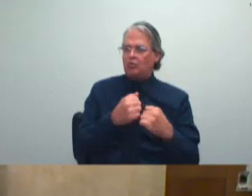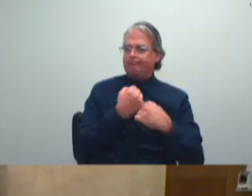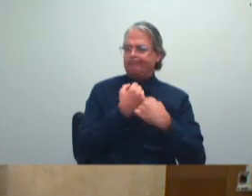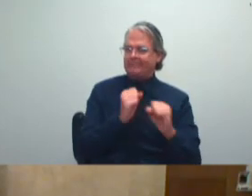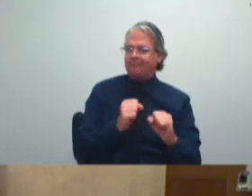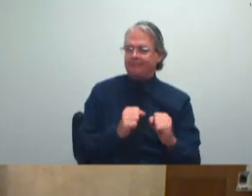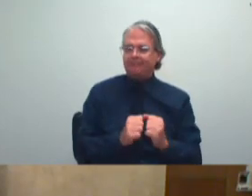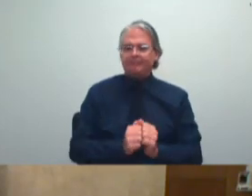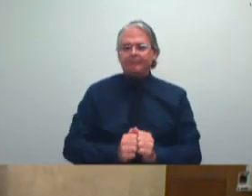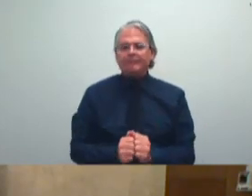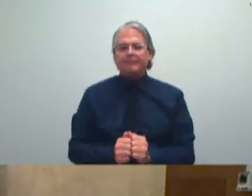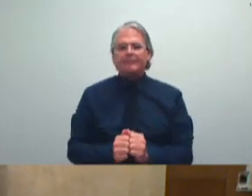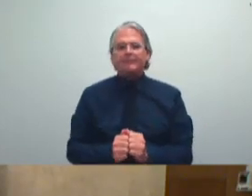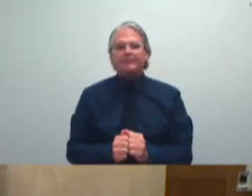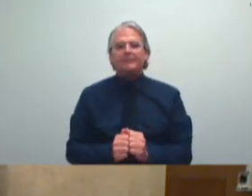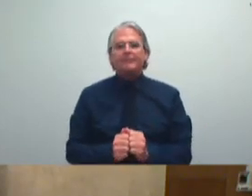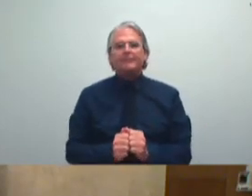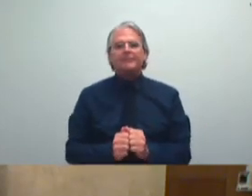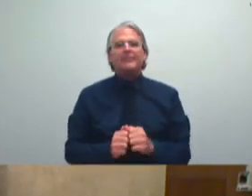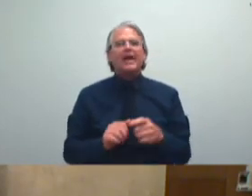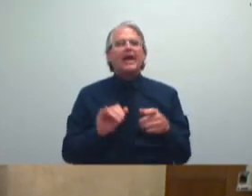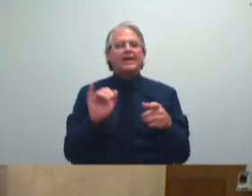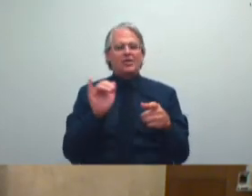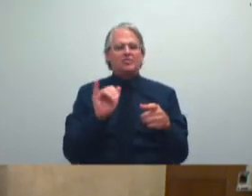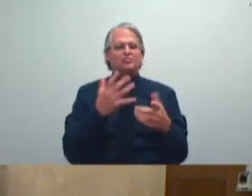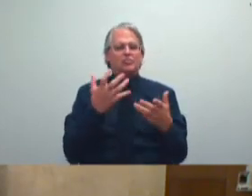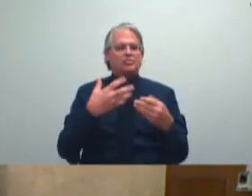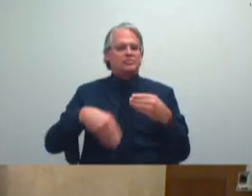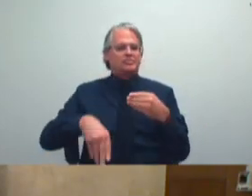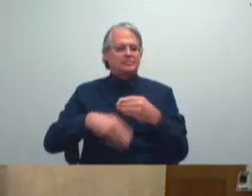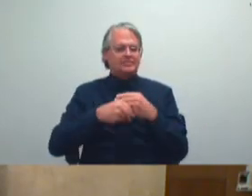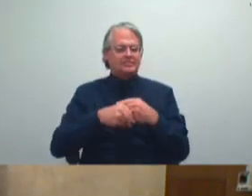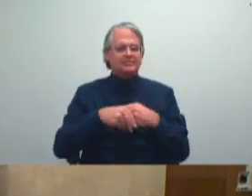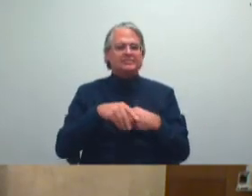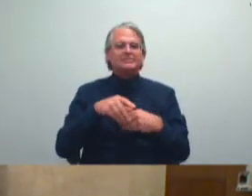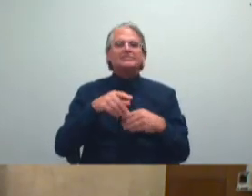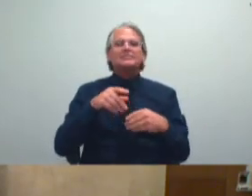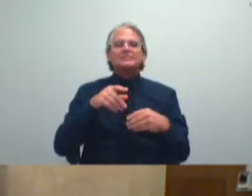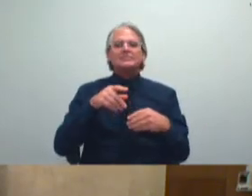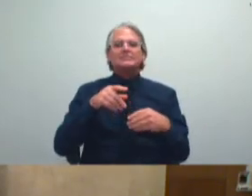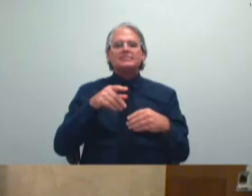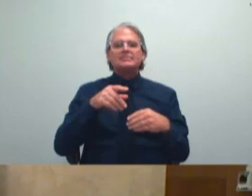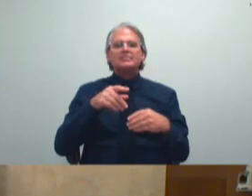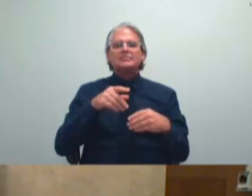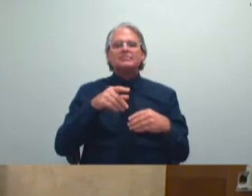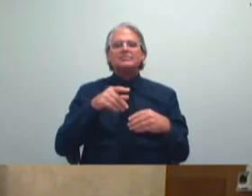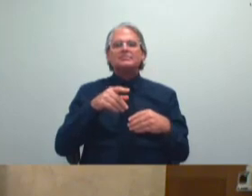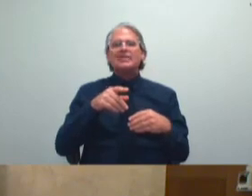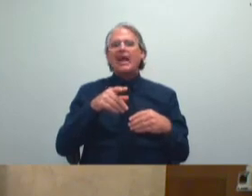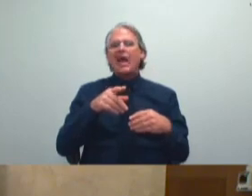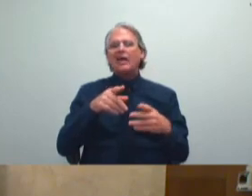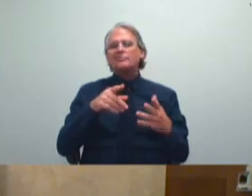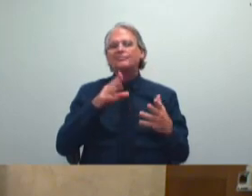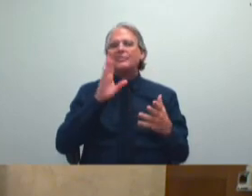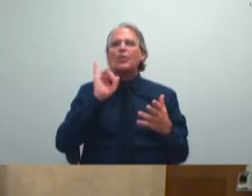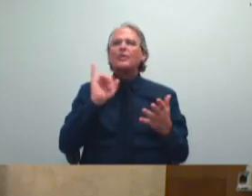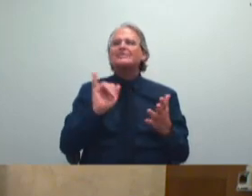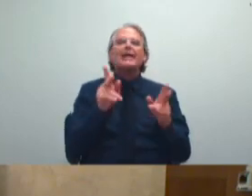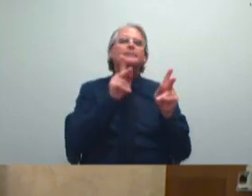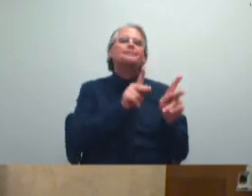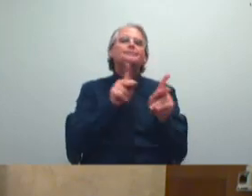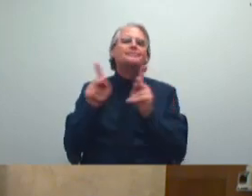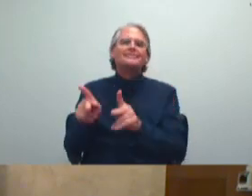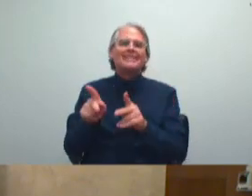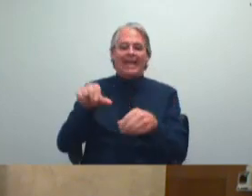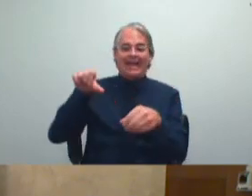mayor, sometimes analogies help. And in this case, I might use an analogy similar to a gas gauge. So a gas gauge is a